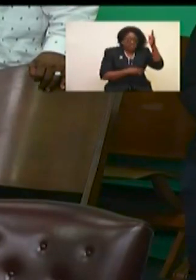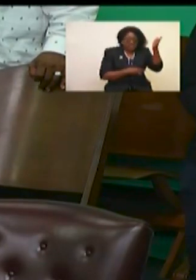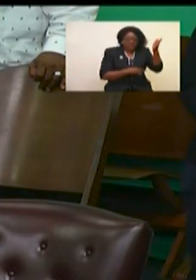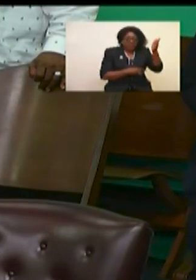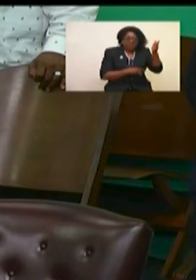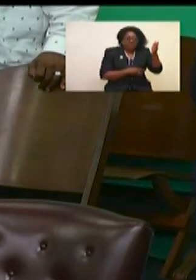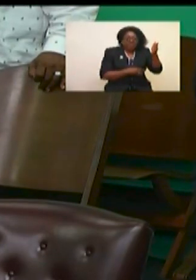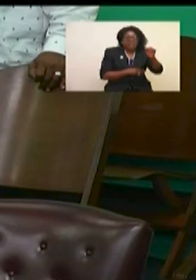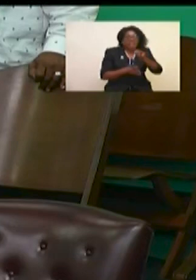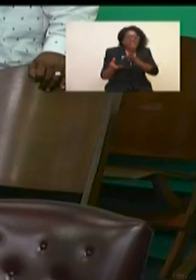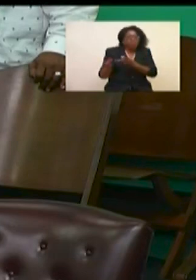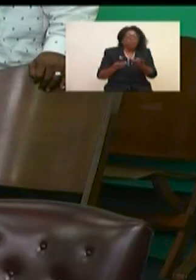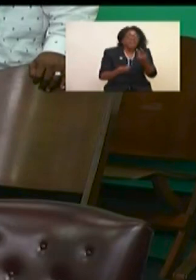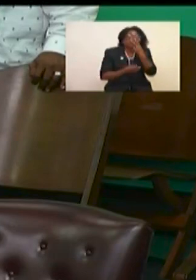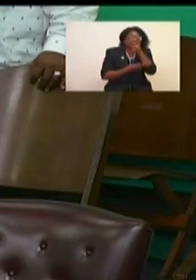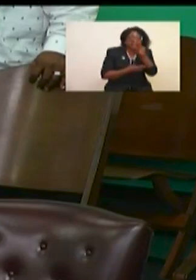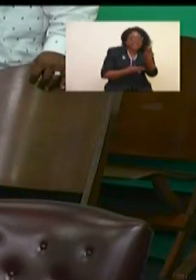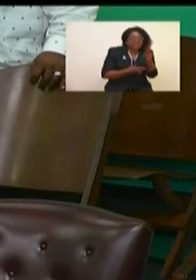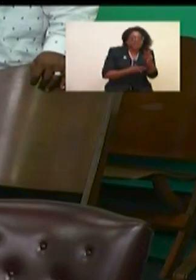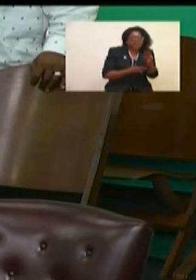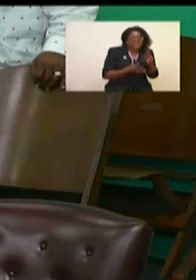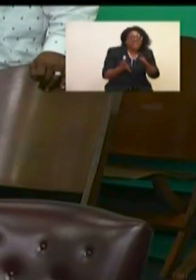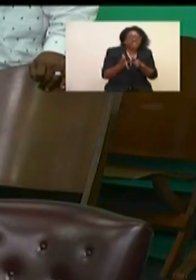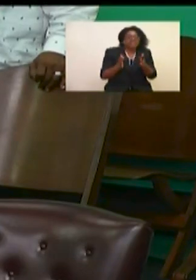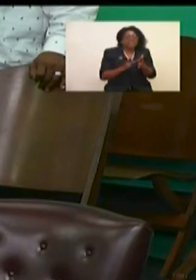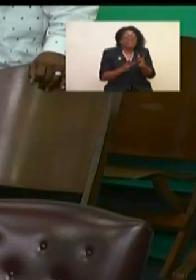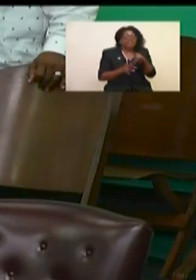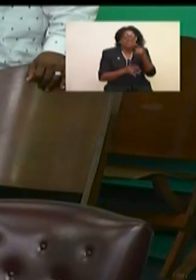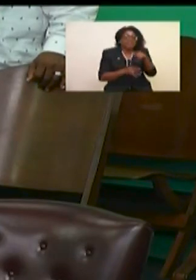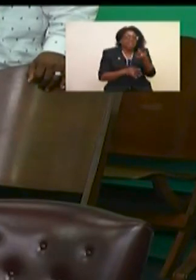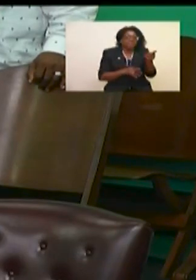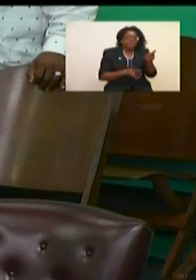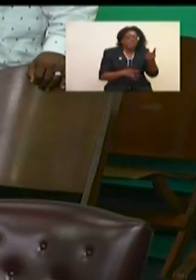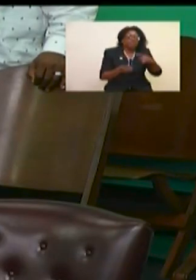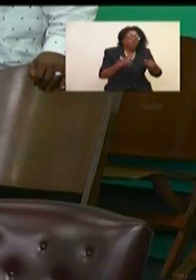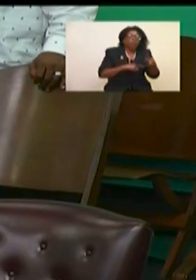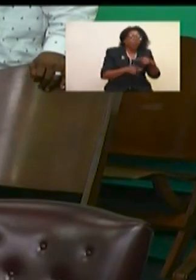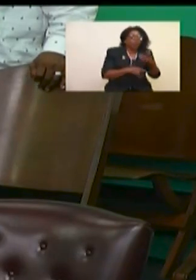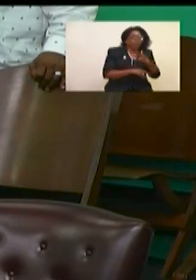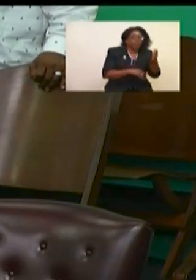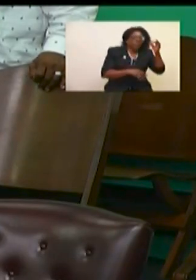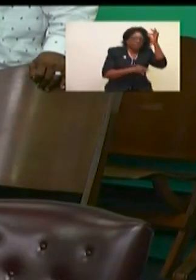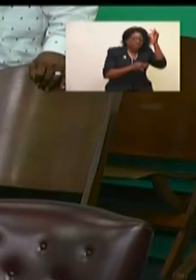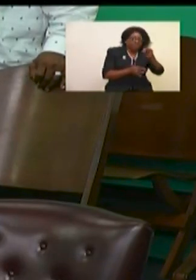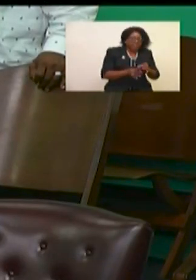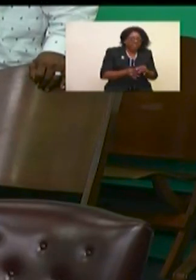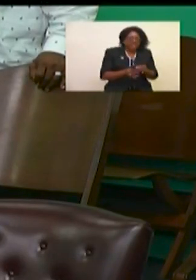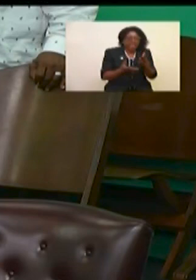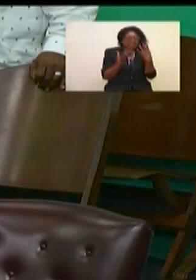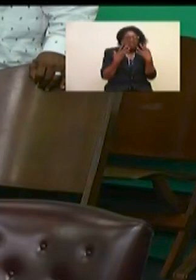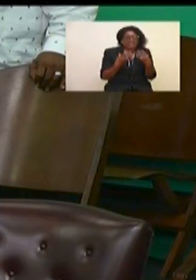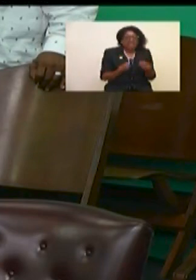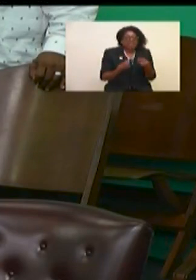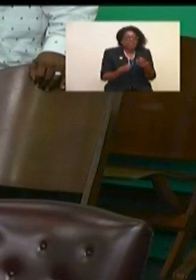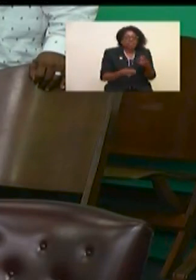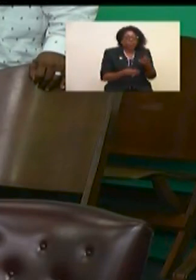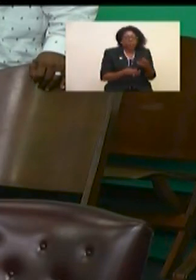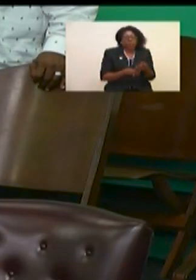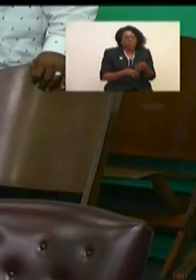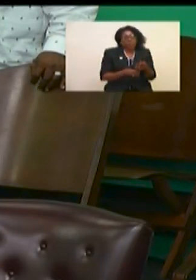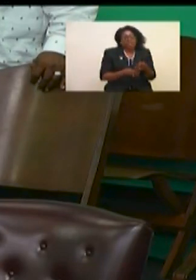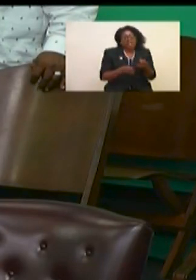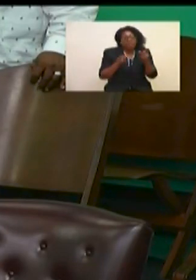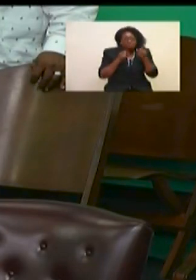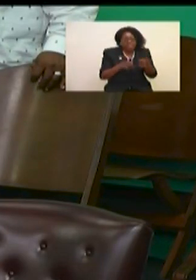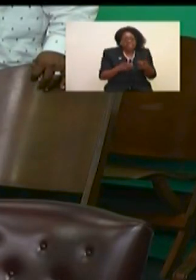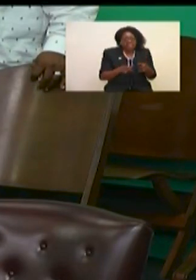said, "I want to see." And Jesus said to him, "Go, your faith has healed you." And instantly, the man